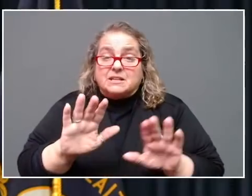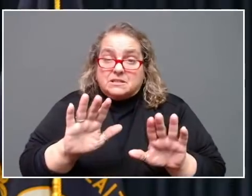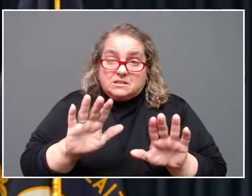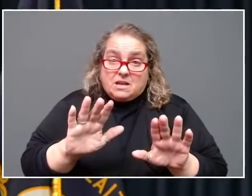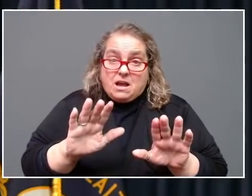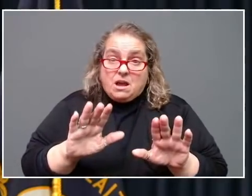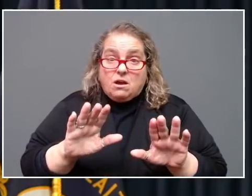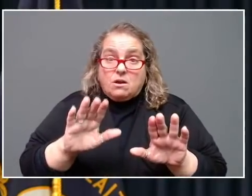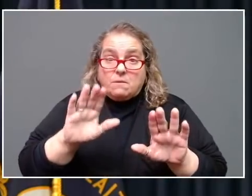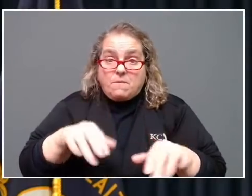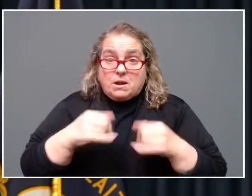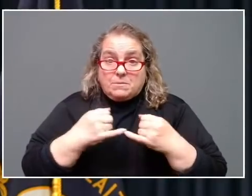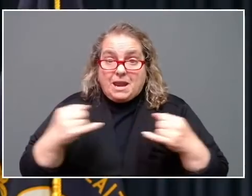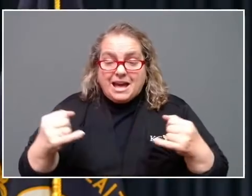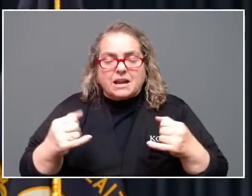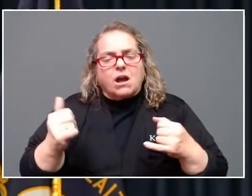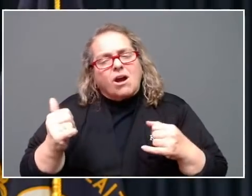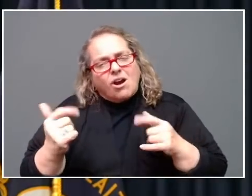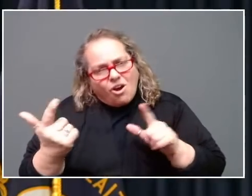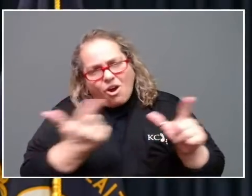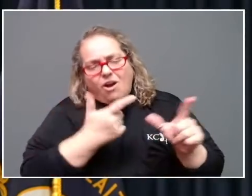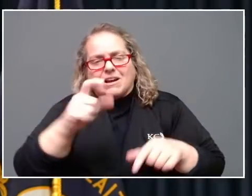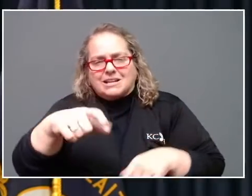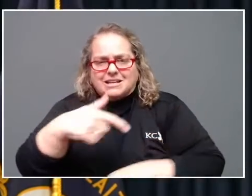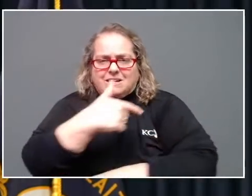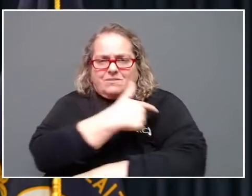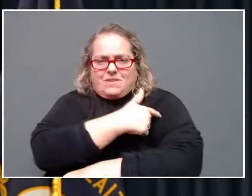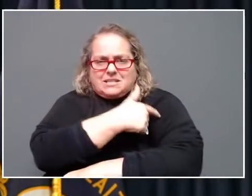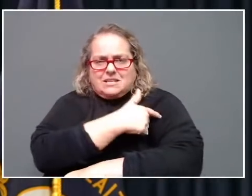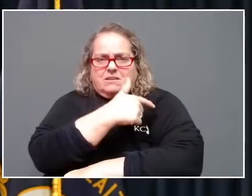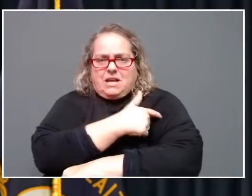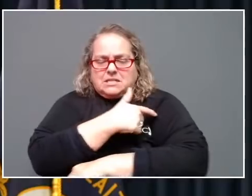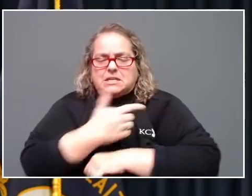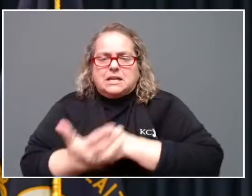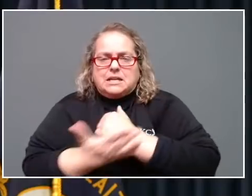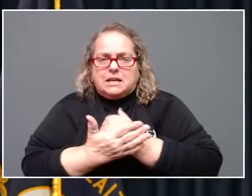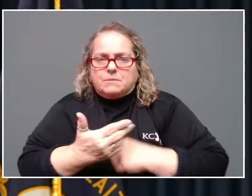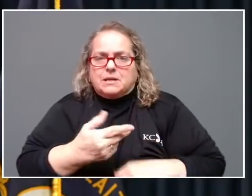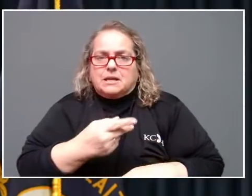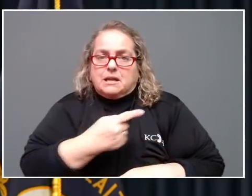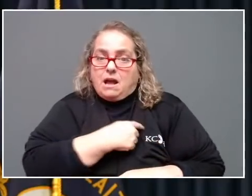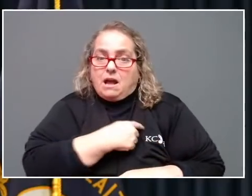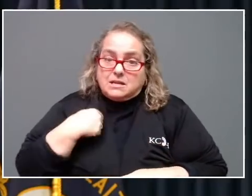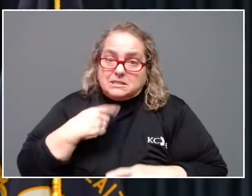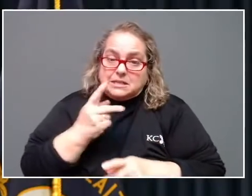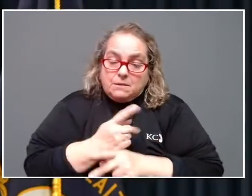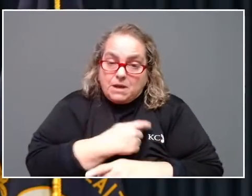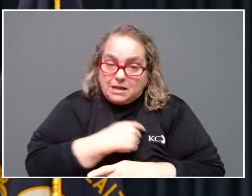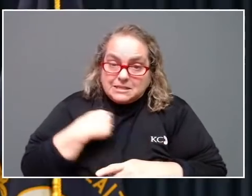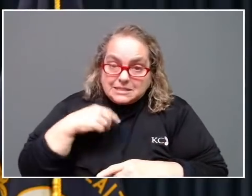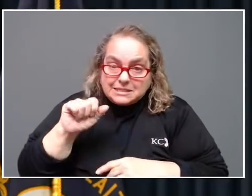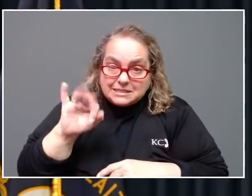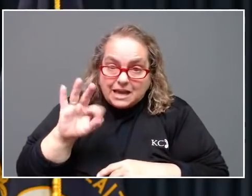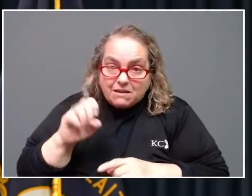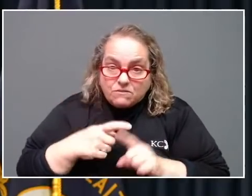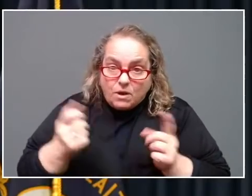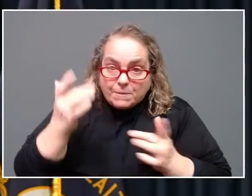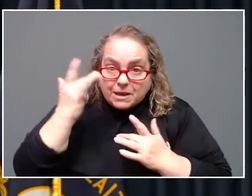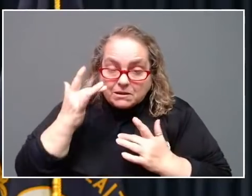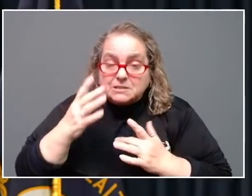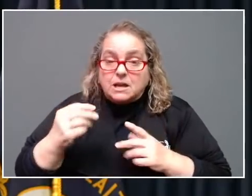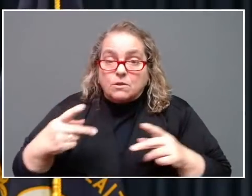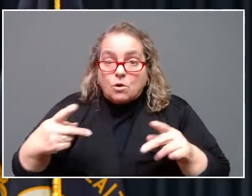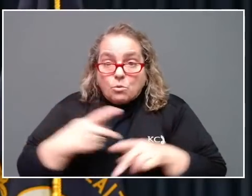get vaccinated. Vaccination helps to keep us all safe from the illness and the worst harms that can be caused from